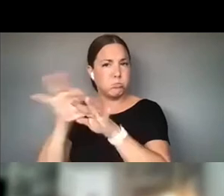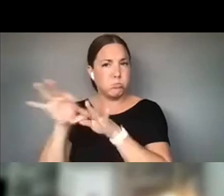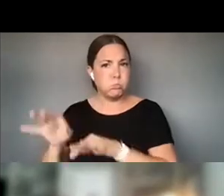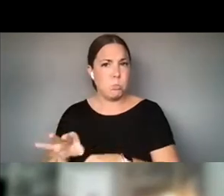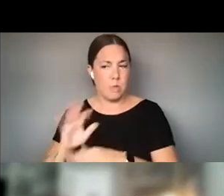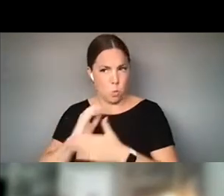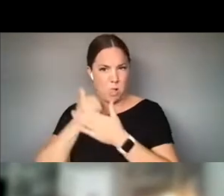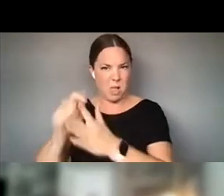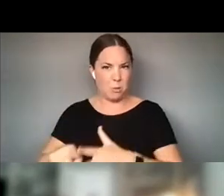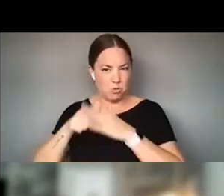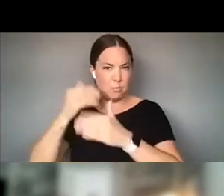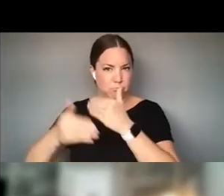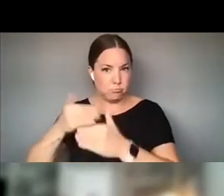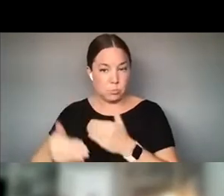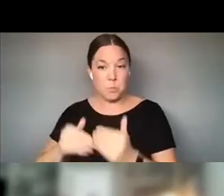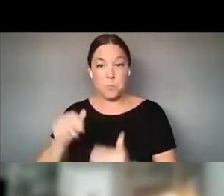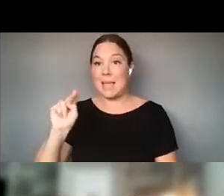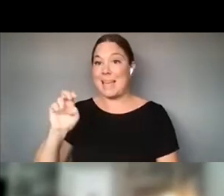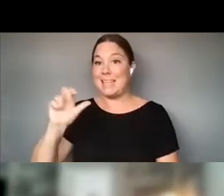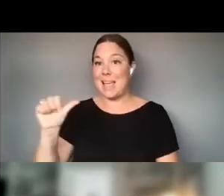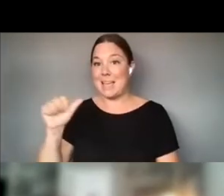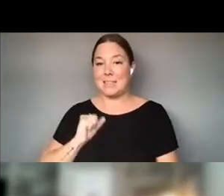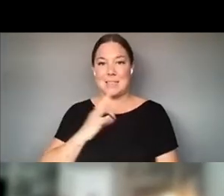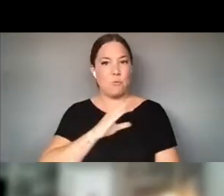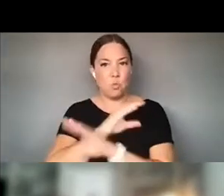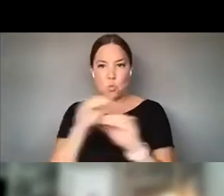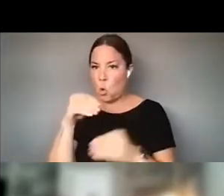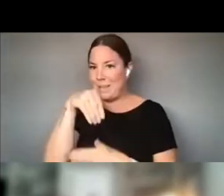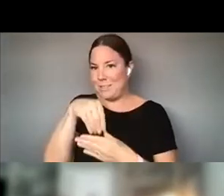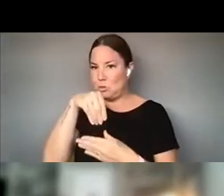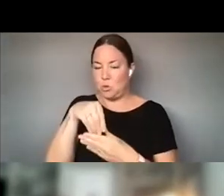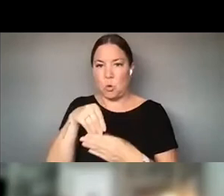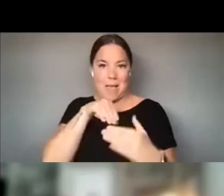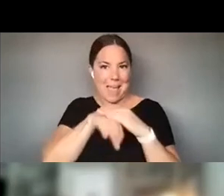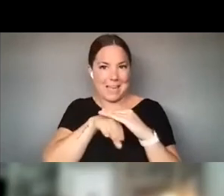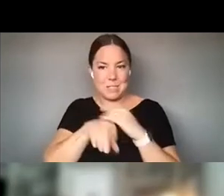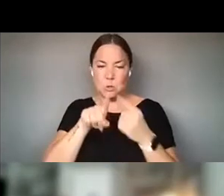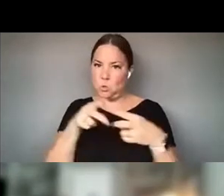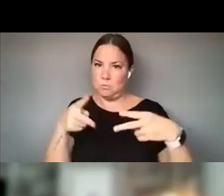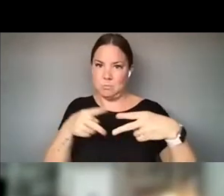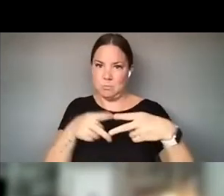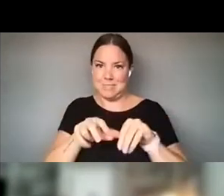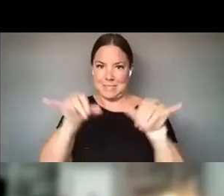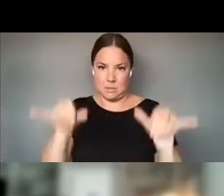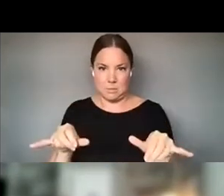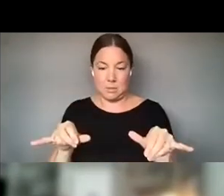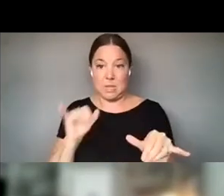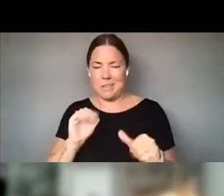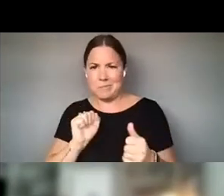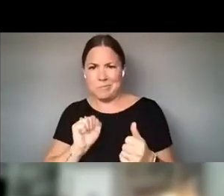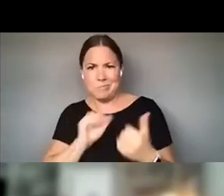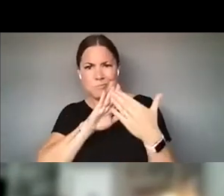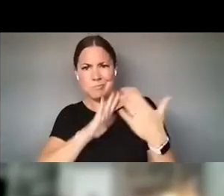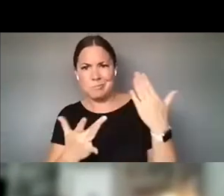The NEA staff does not have internal access to SAM or Grants.gov, so if you run into technical